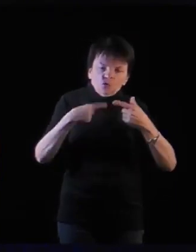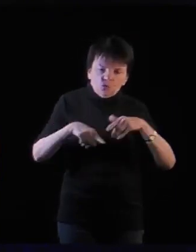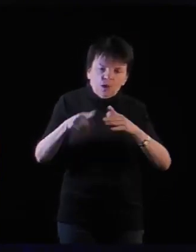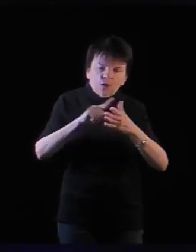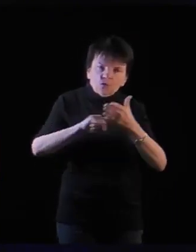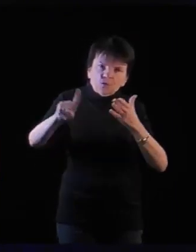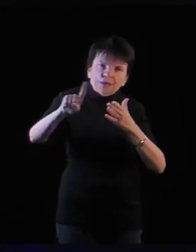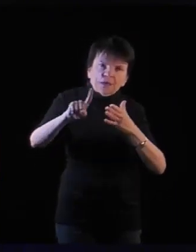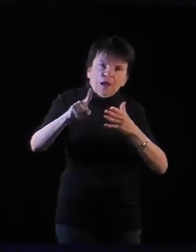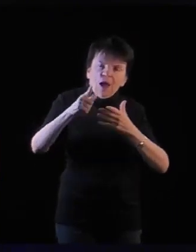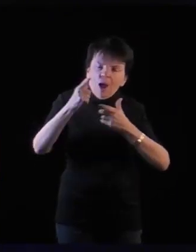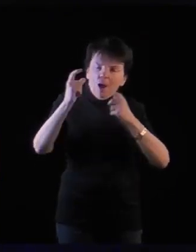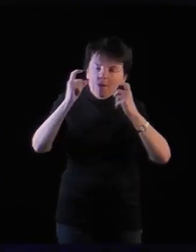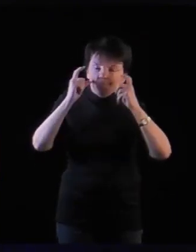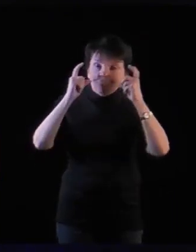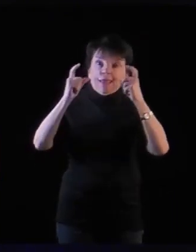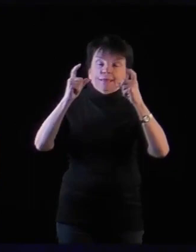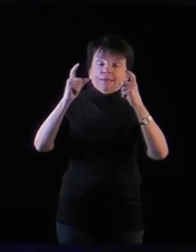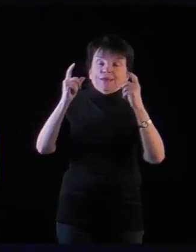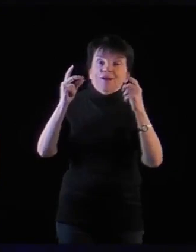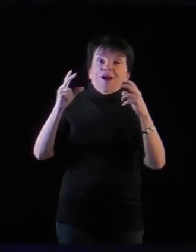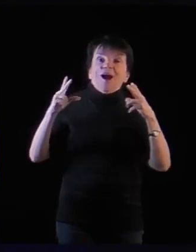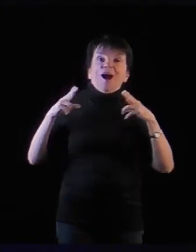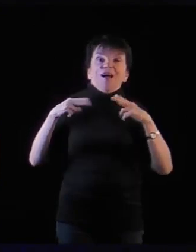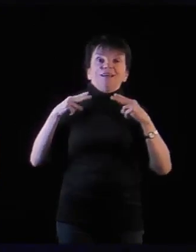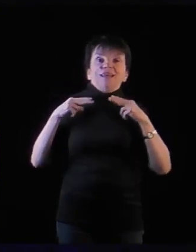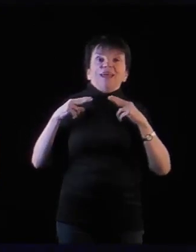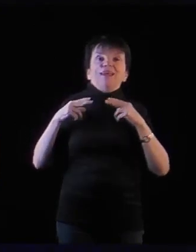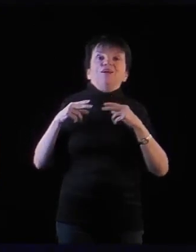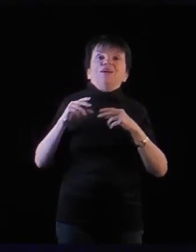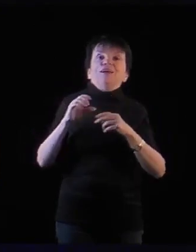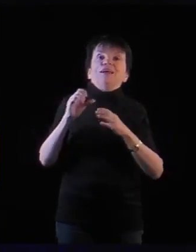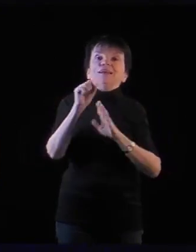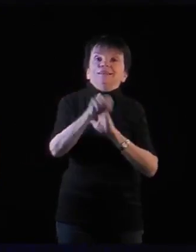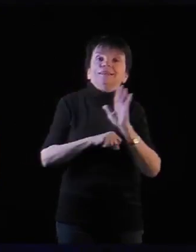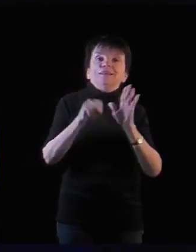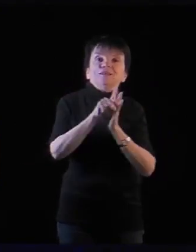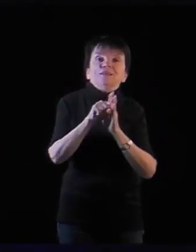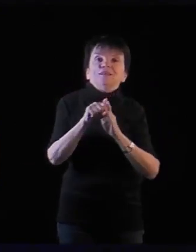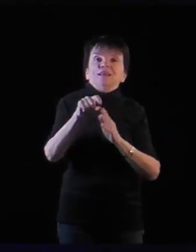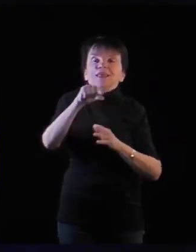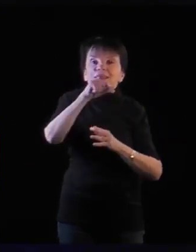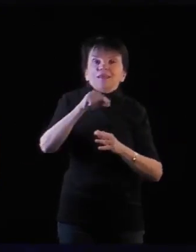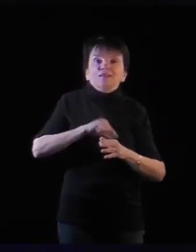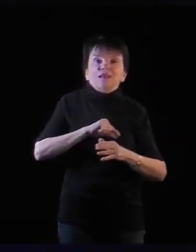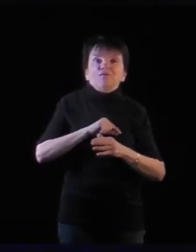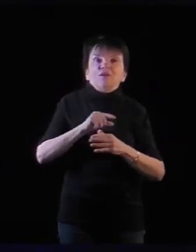this amazing holiday season of Thanksgiving, Christmas, and New Year's.